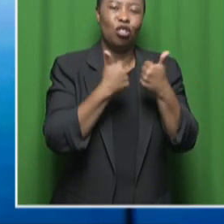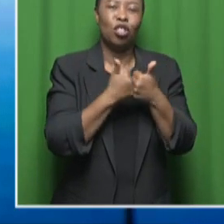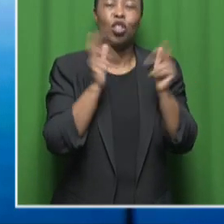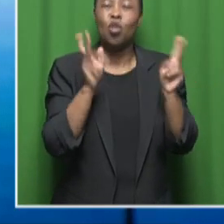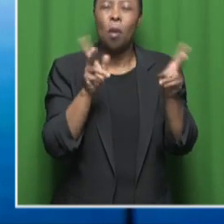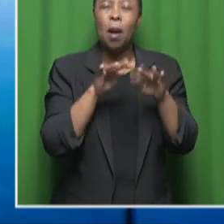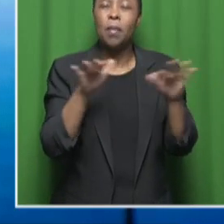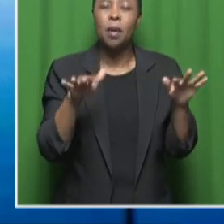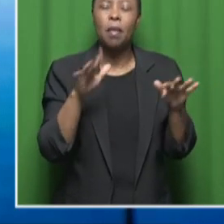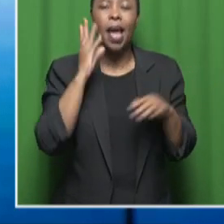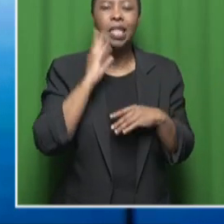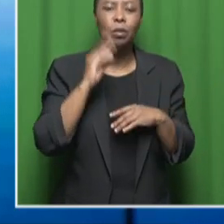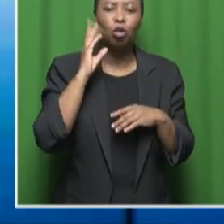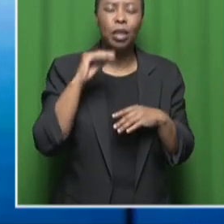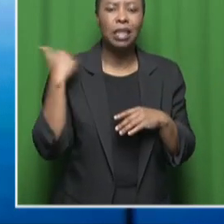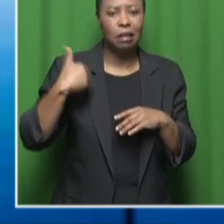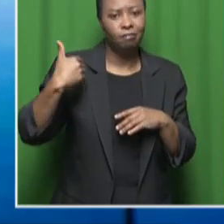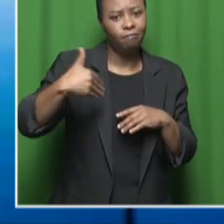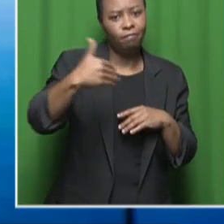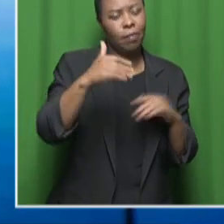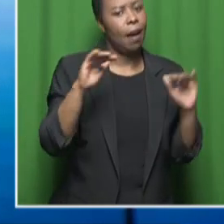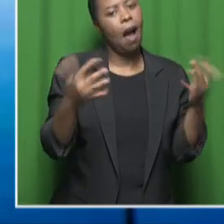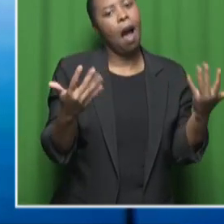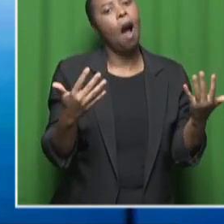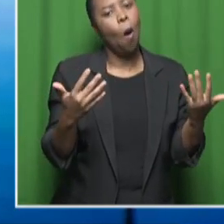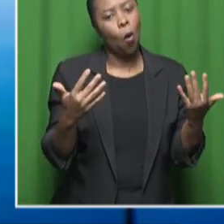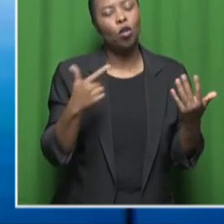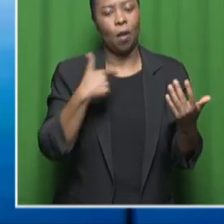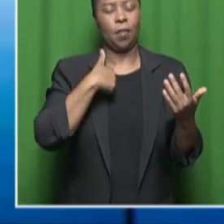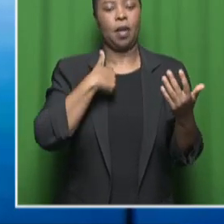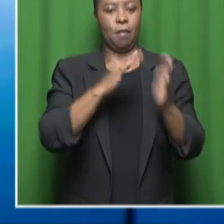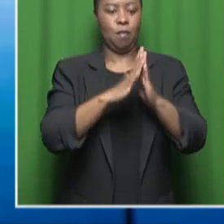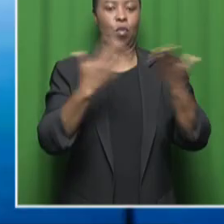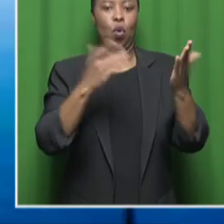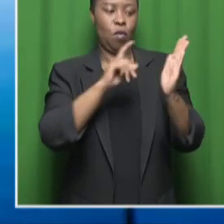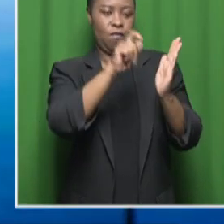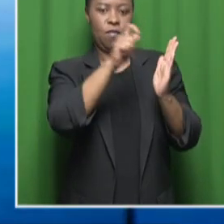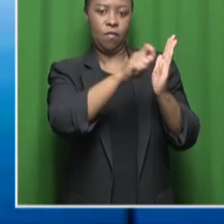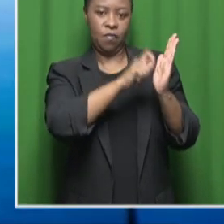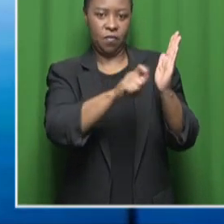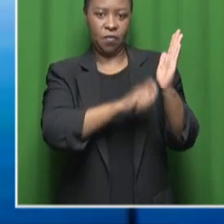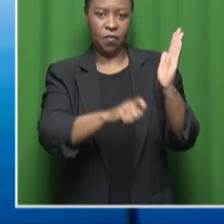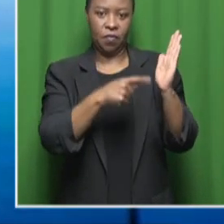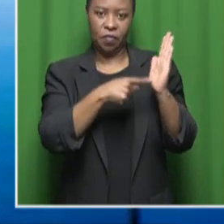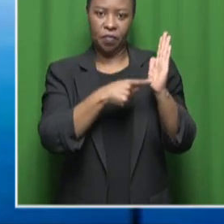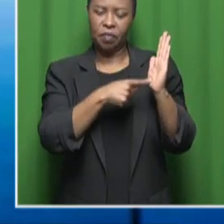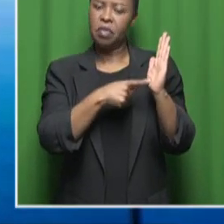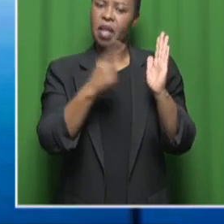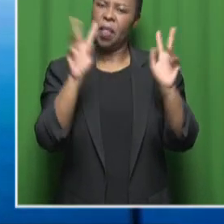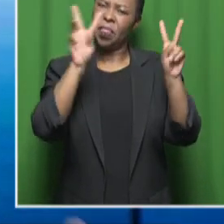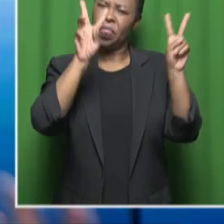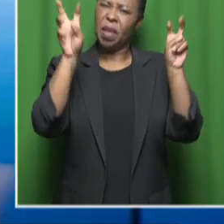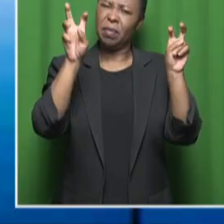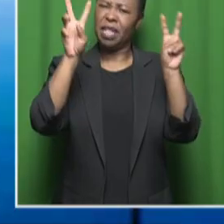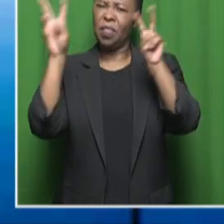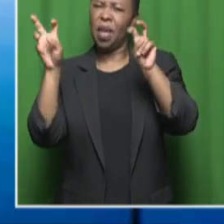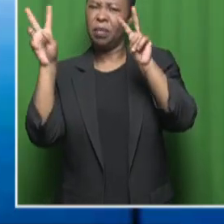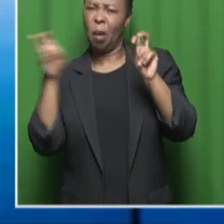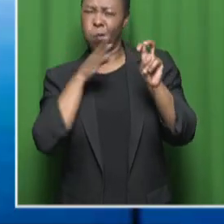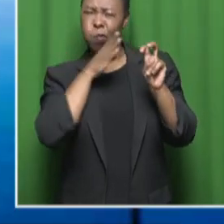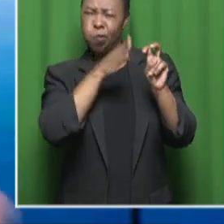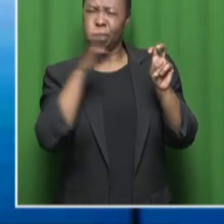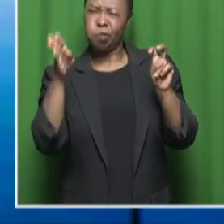go, through on a day-to-day basis. And so in writing this book, I was looking at some of the prevalent themes around me and the people around me